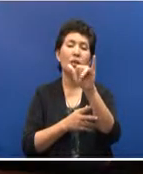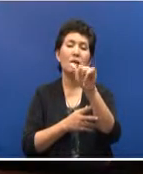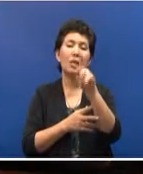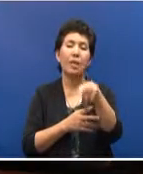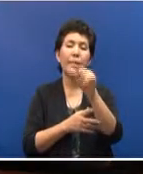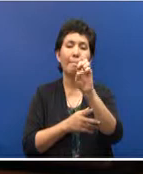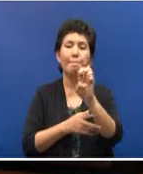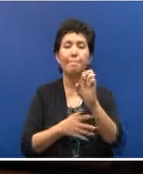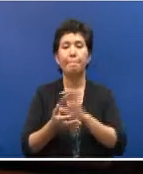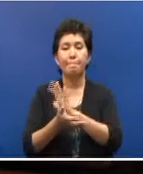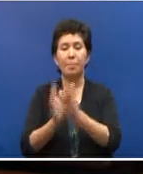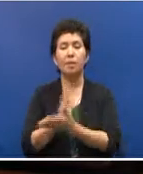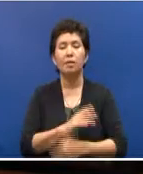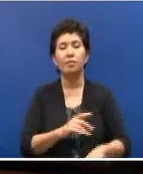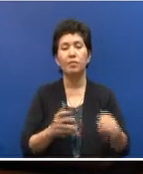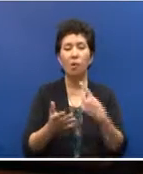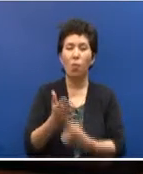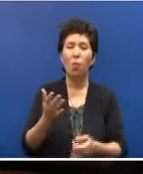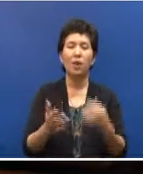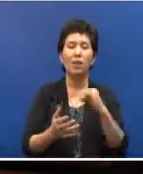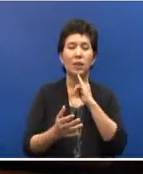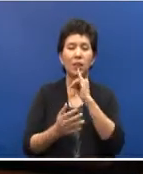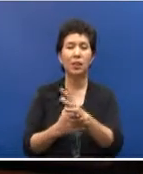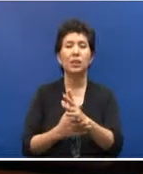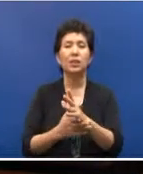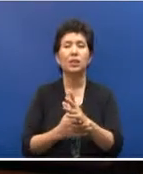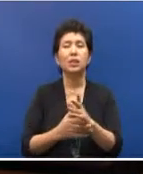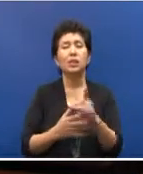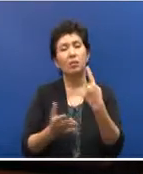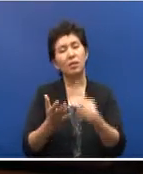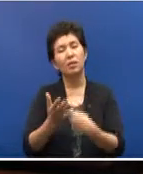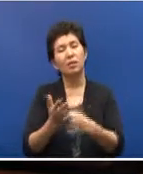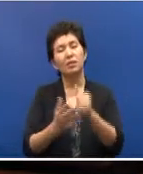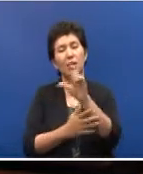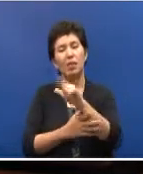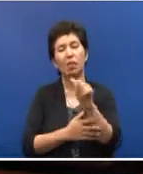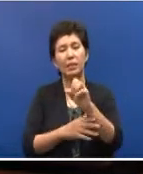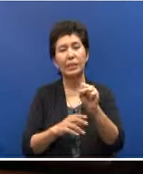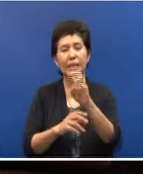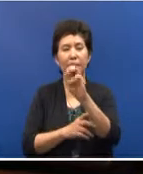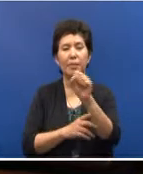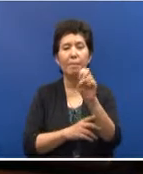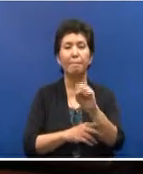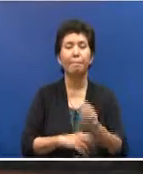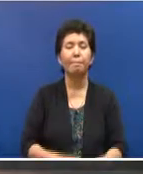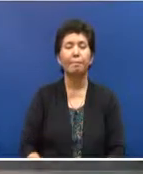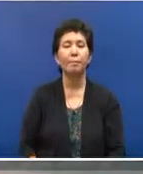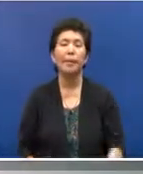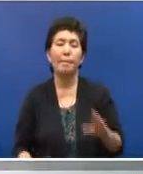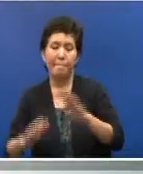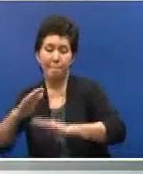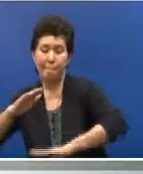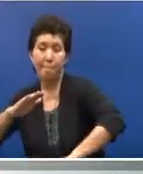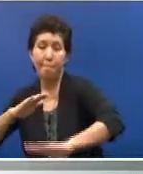understand about racism. What is racism? What do you understand with racism? Okay,